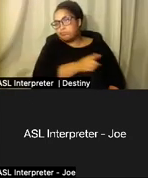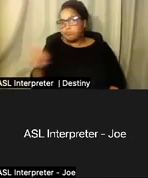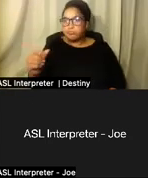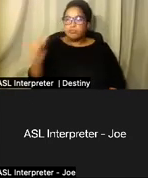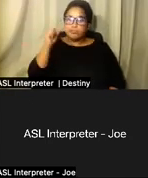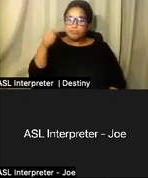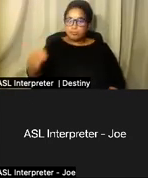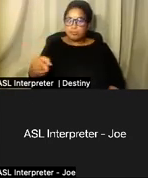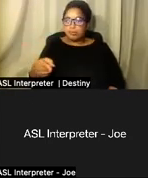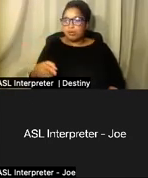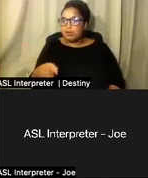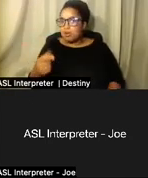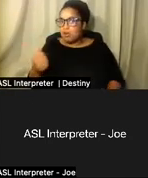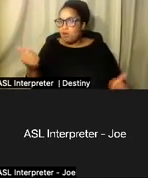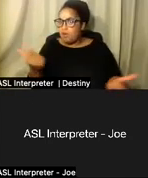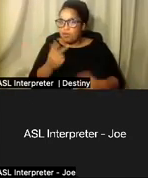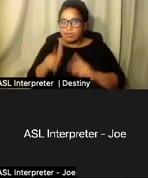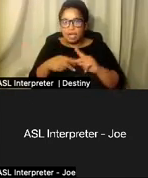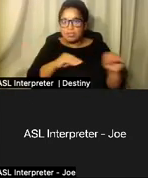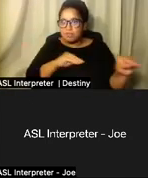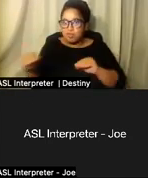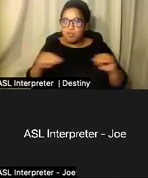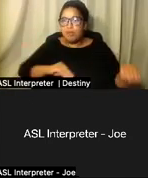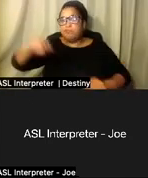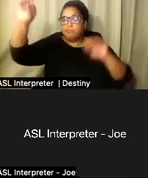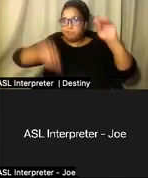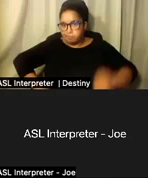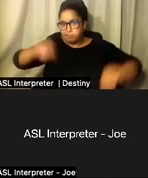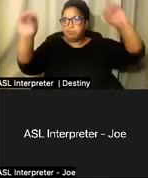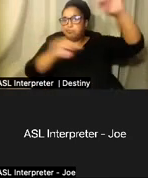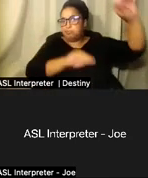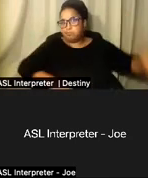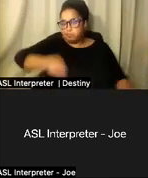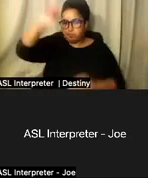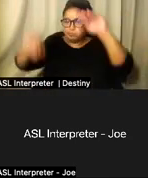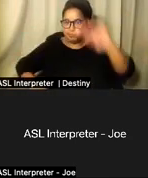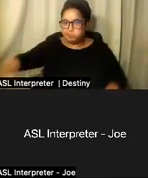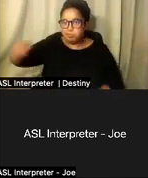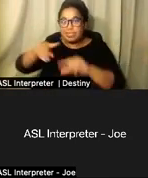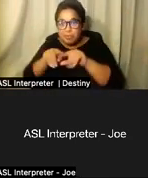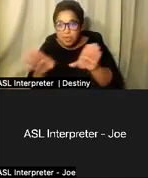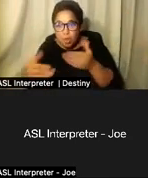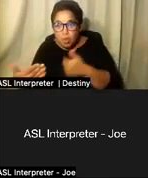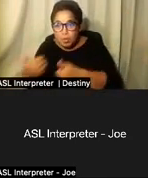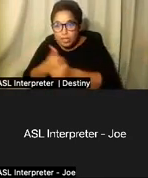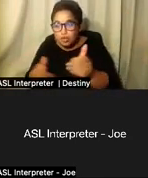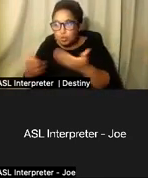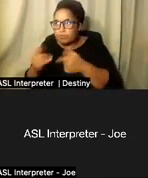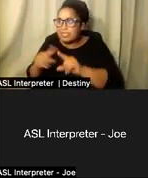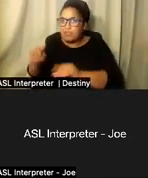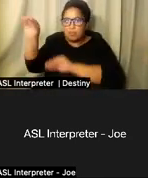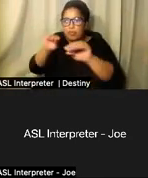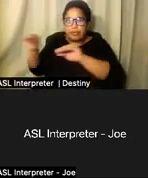Torque and uplift occur. Sometimes the motion in one room in the house is different than the motion in another room of the